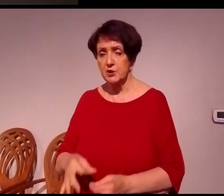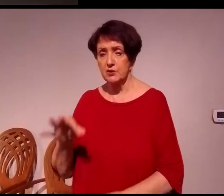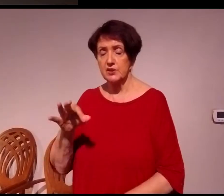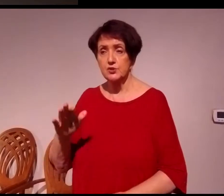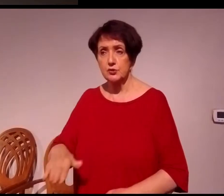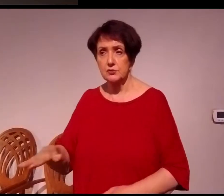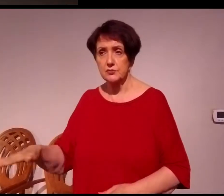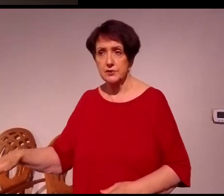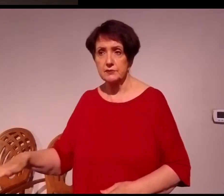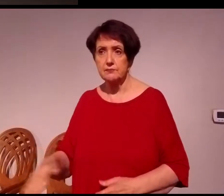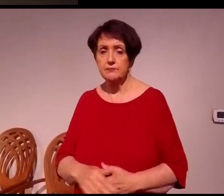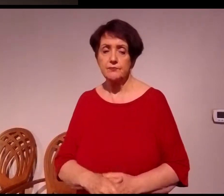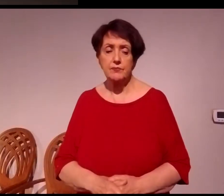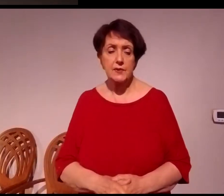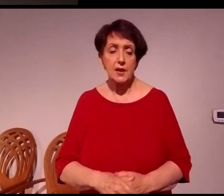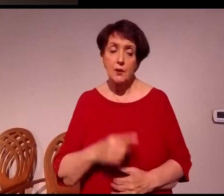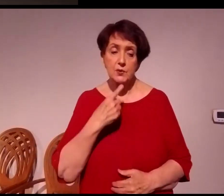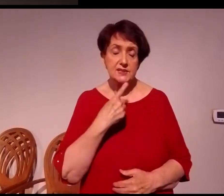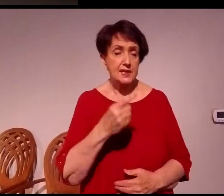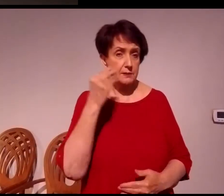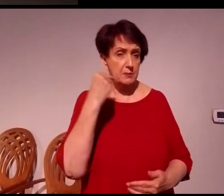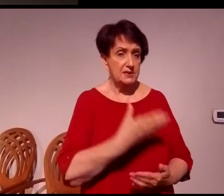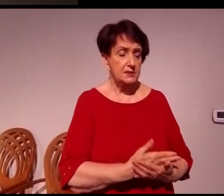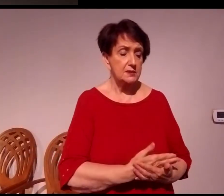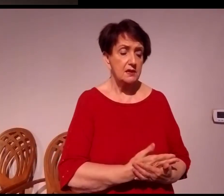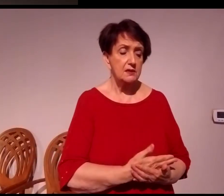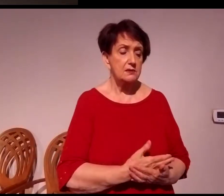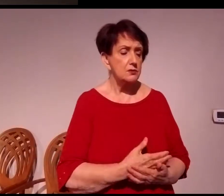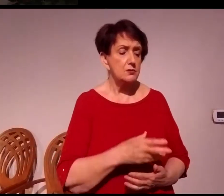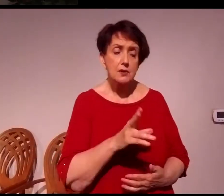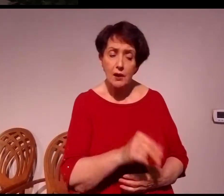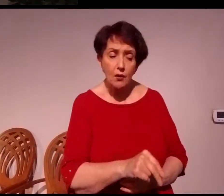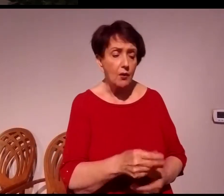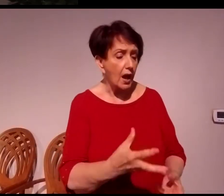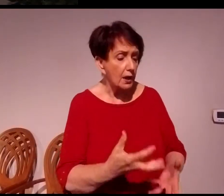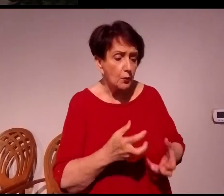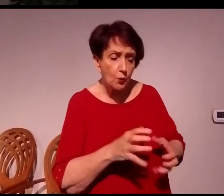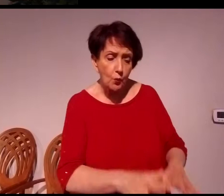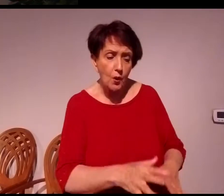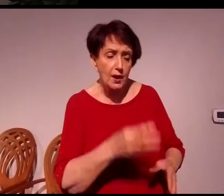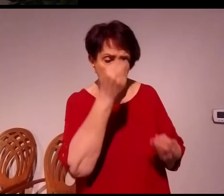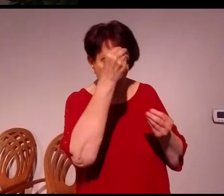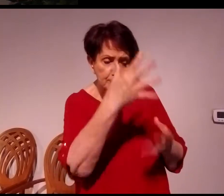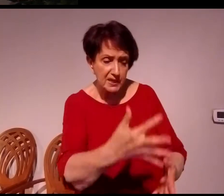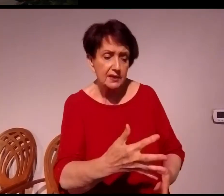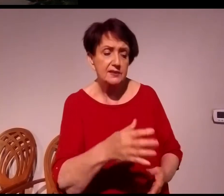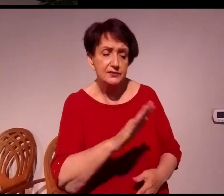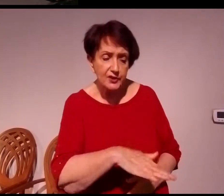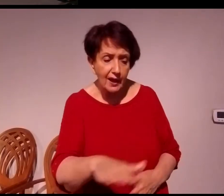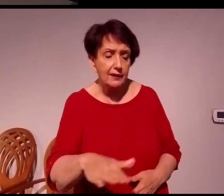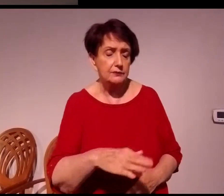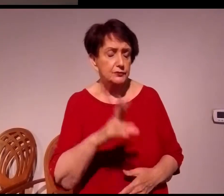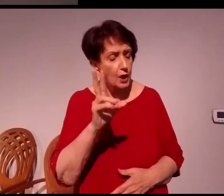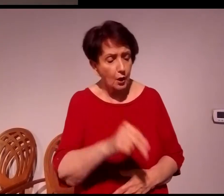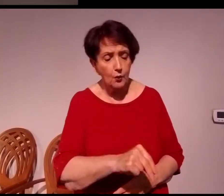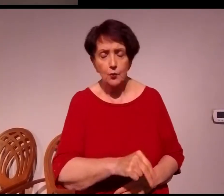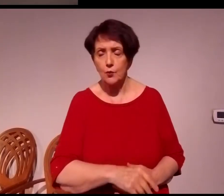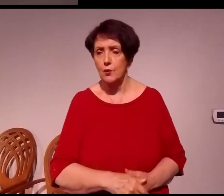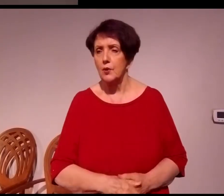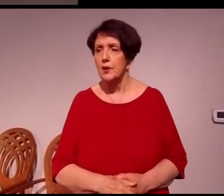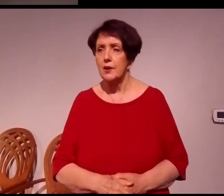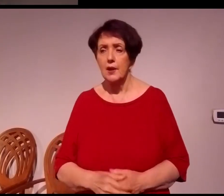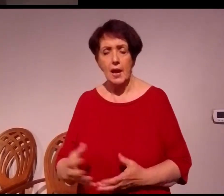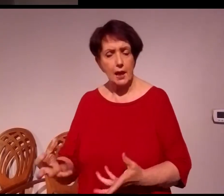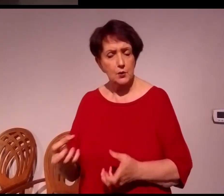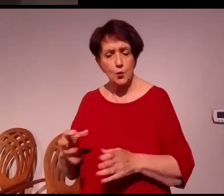growing up, no, I'm actually not seeking an obedient child. what? No, I'm not